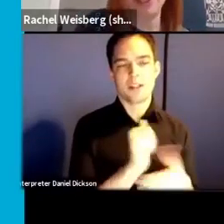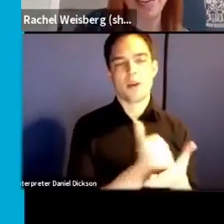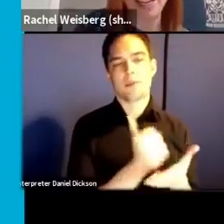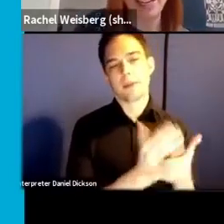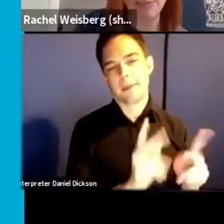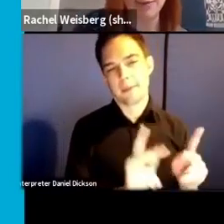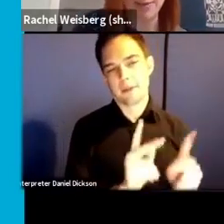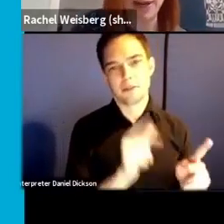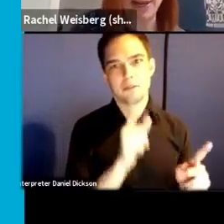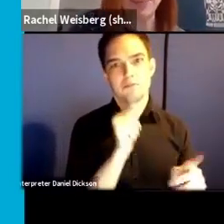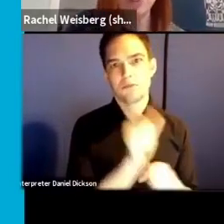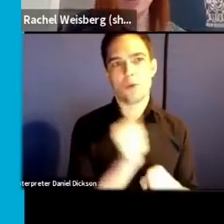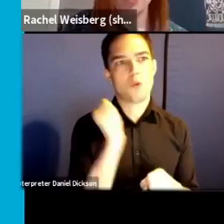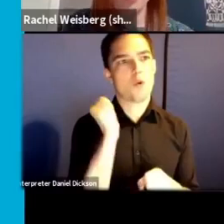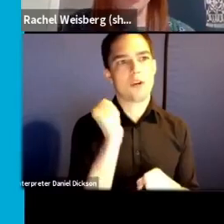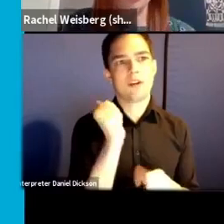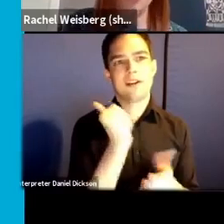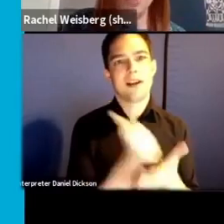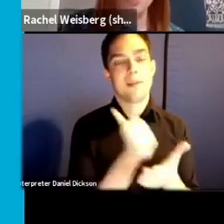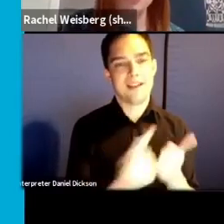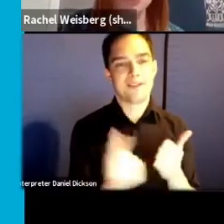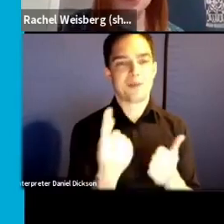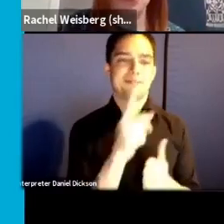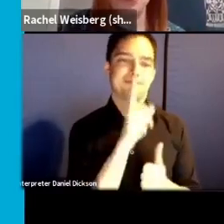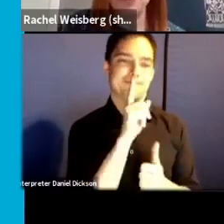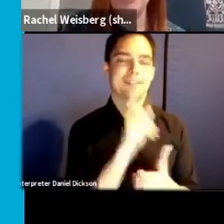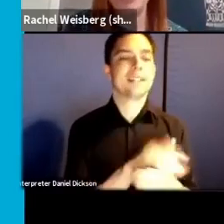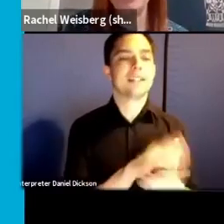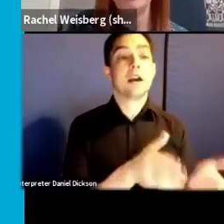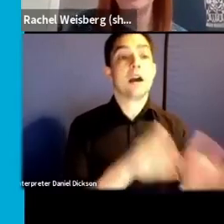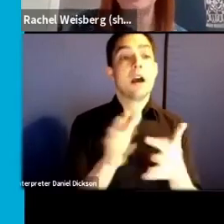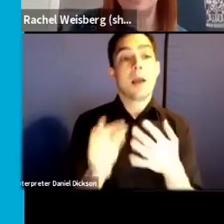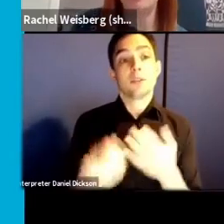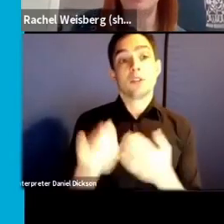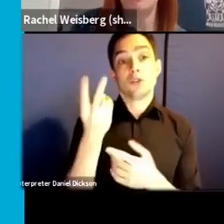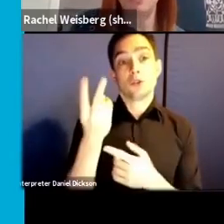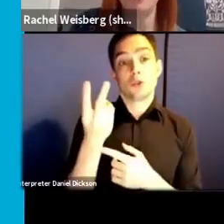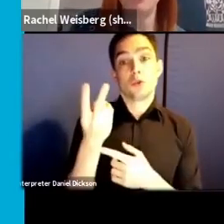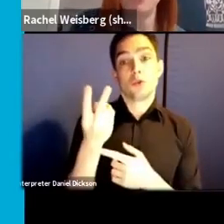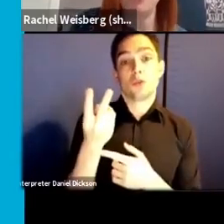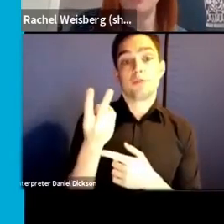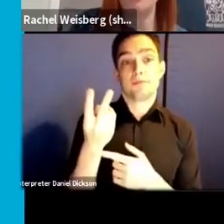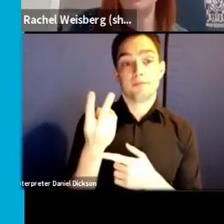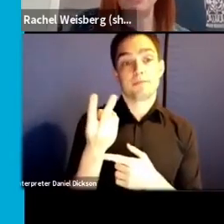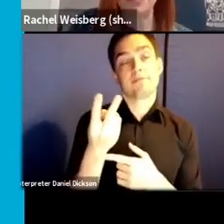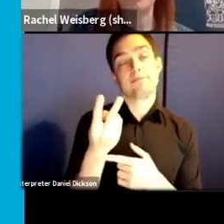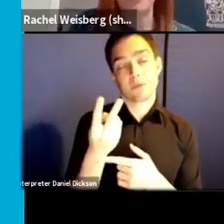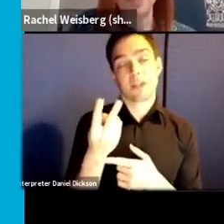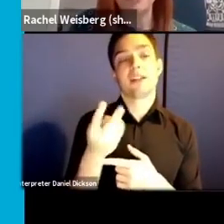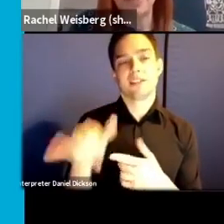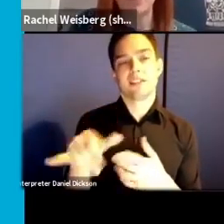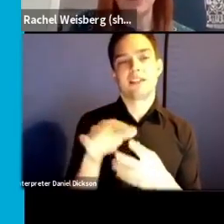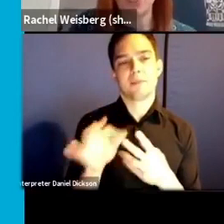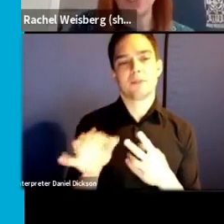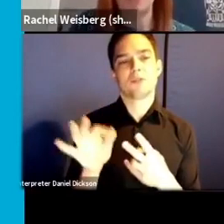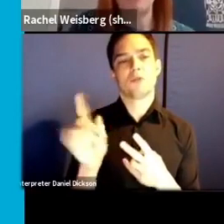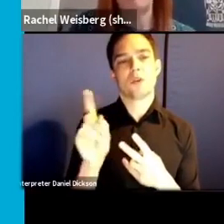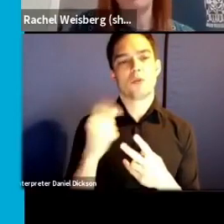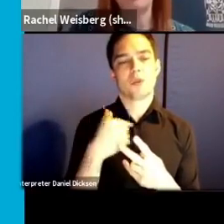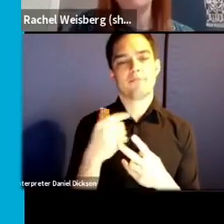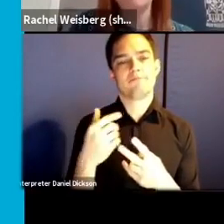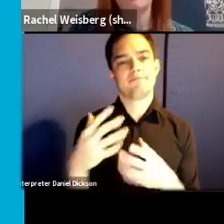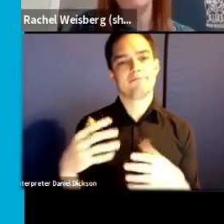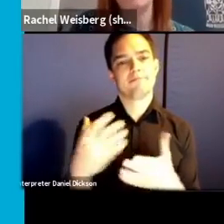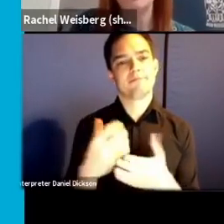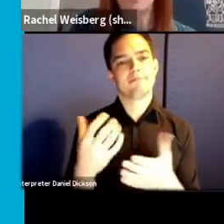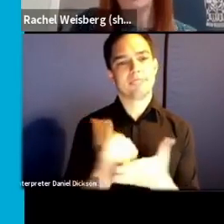It's certainly not going to help everybody. So option 2, and I'd say this is an option where we've been spending a lot of time talking to people,